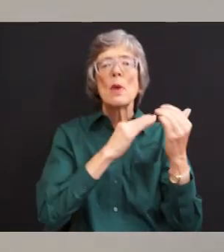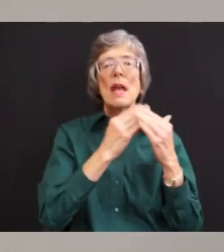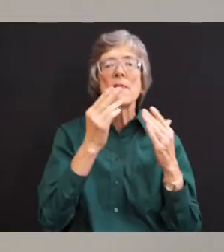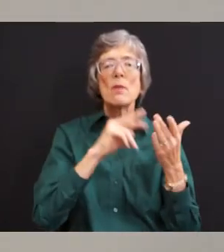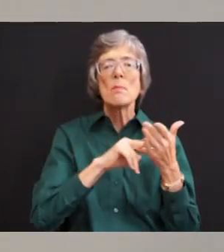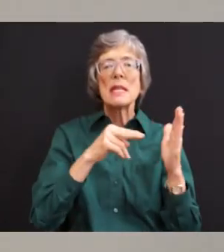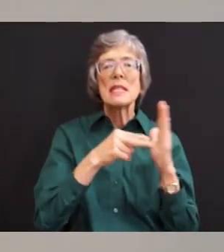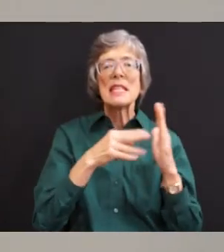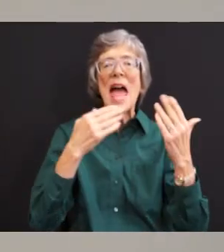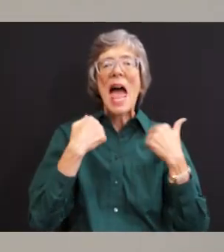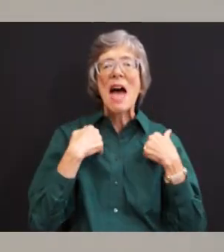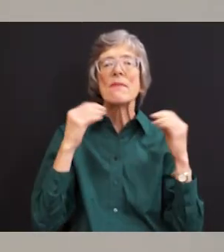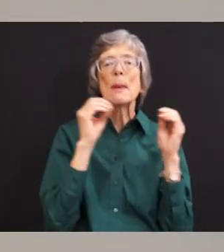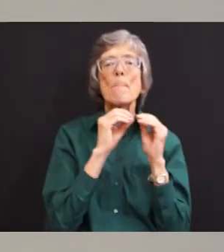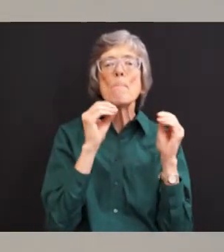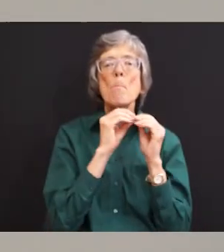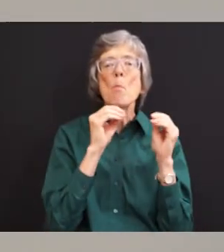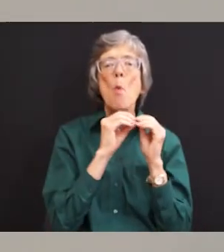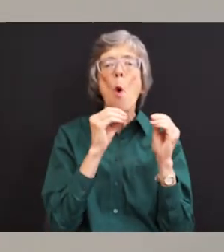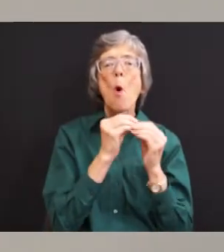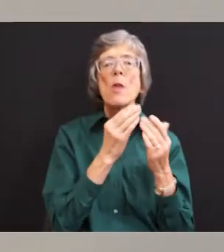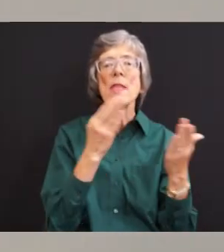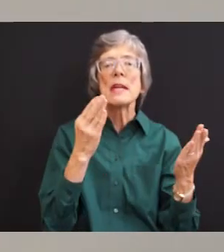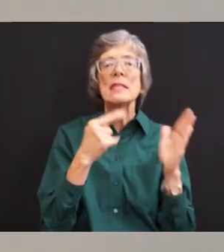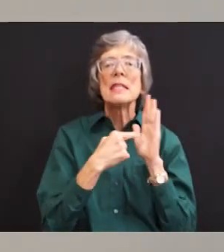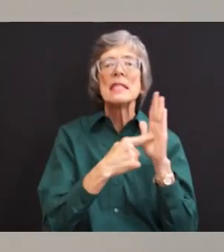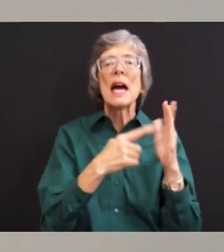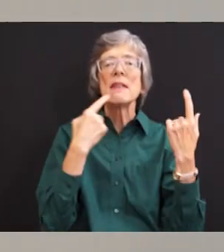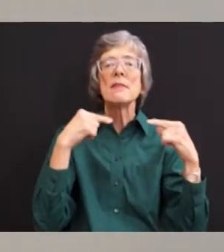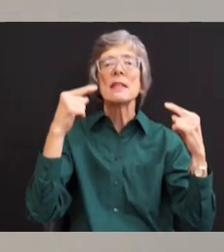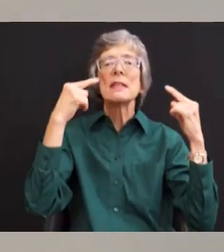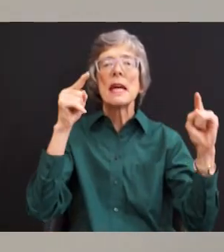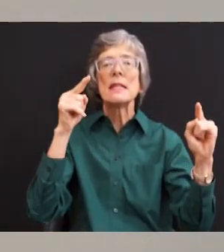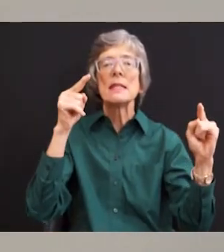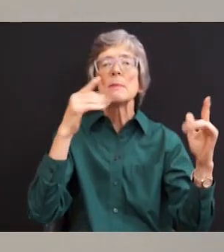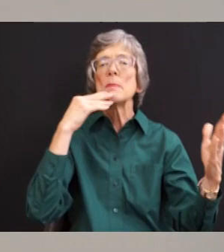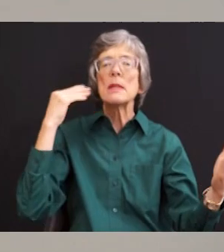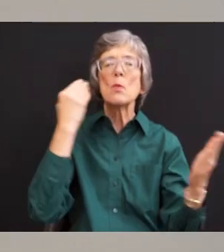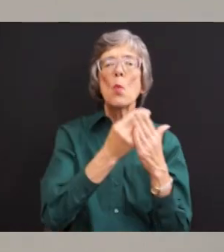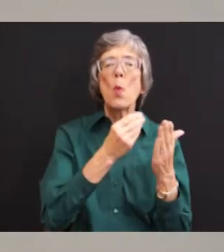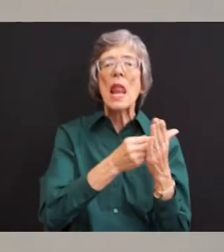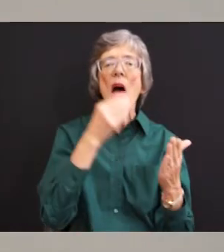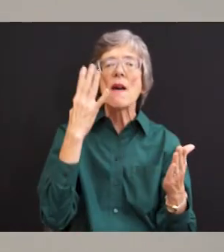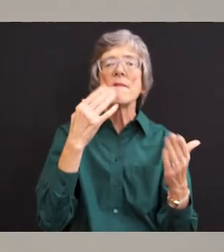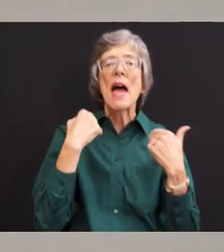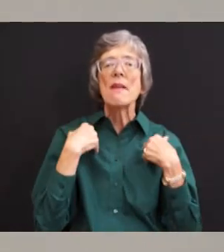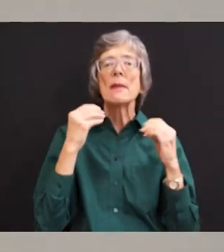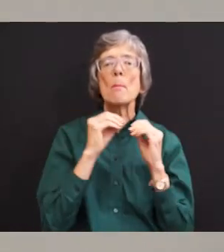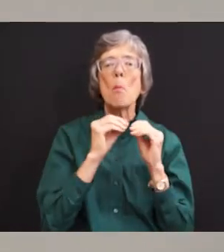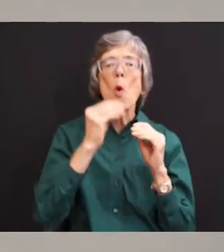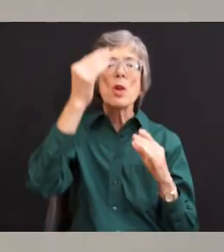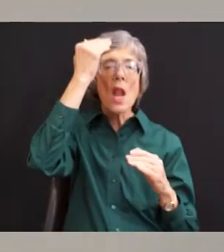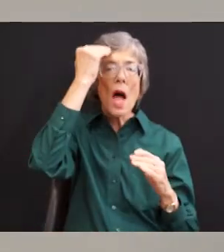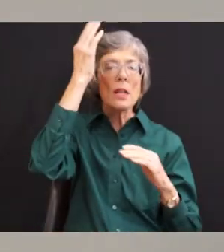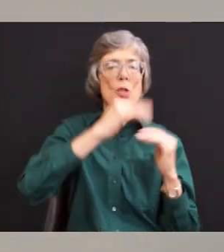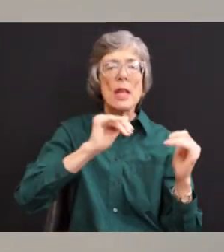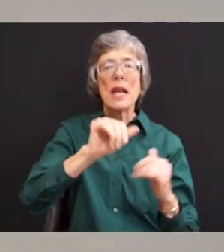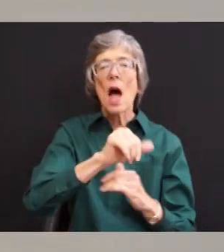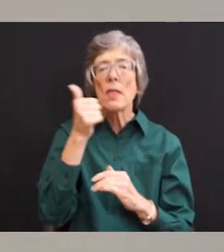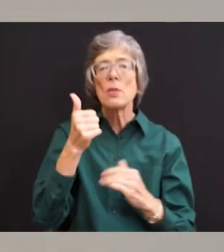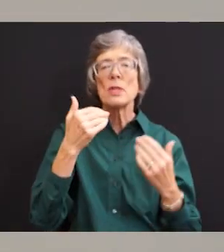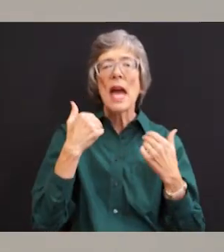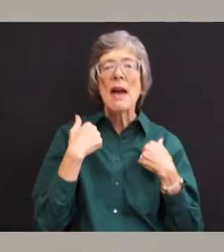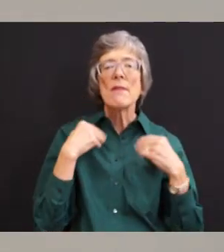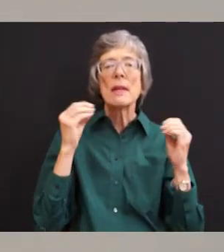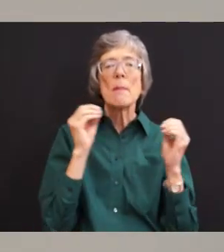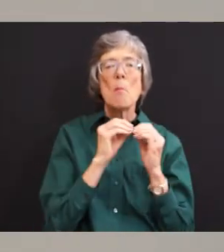having more things is a sign of success, of being well off, having more knowledge from others, to be a